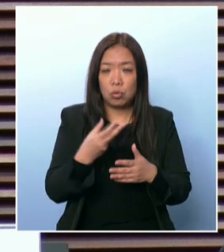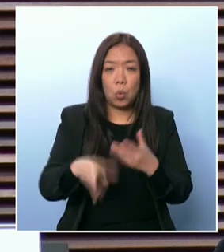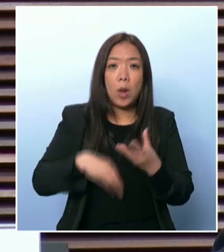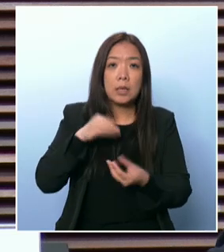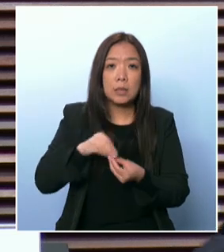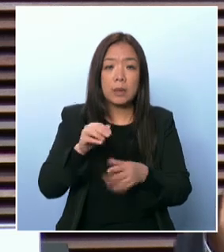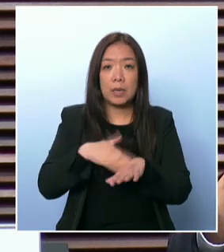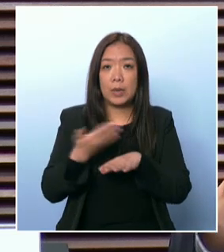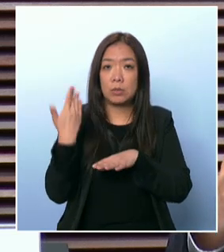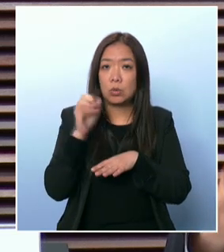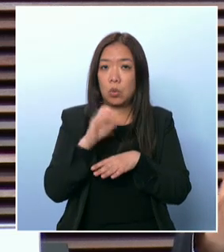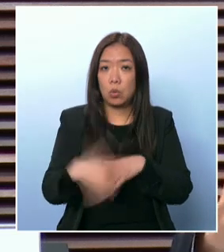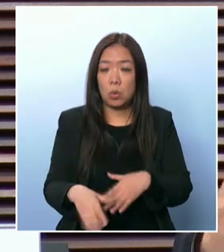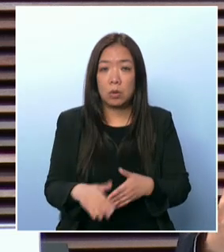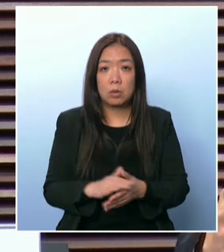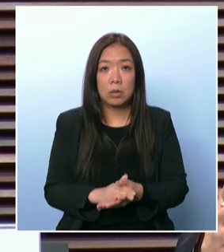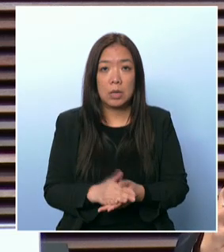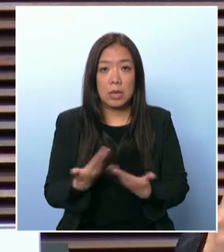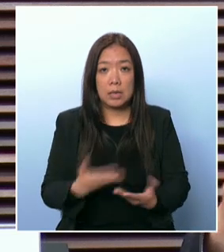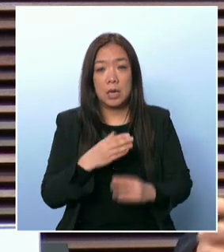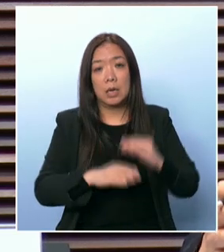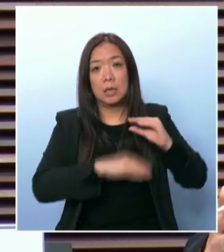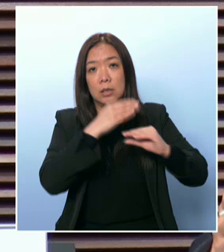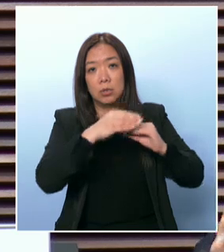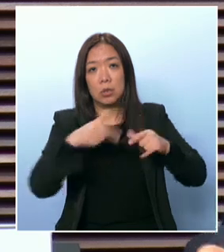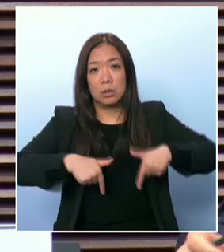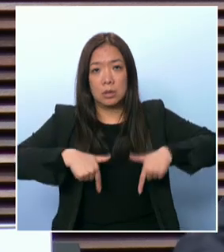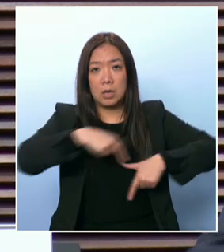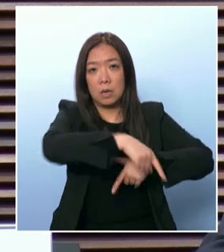estates that there would be a development program.